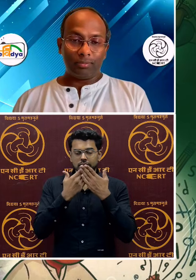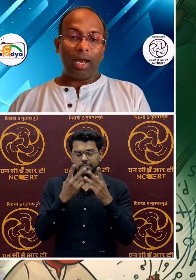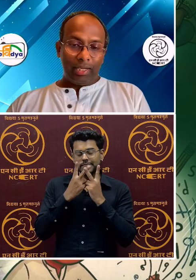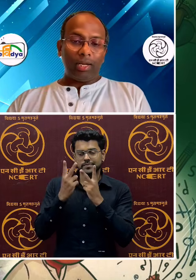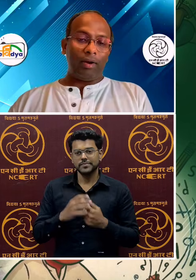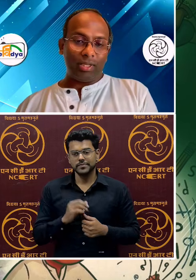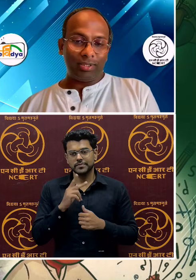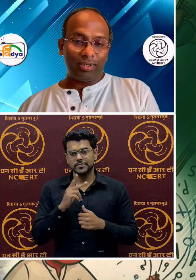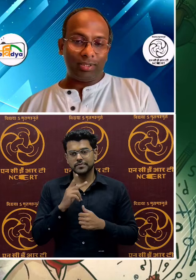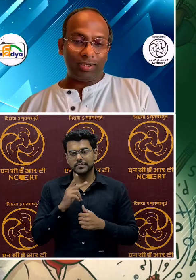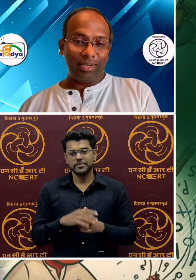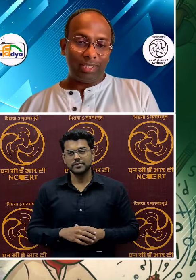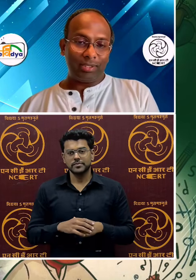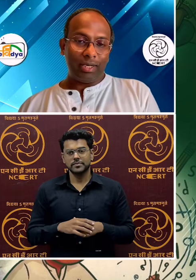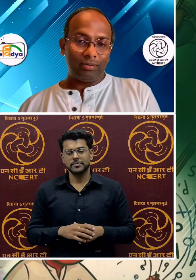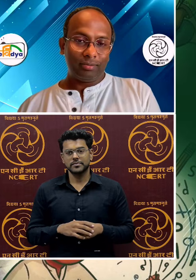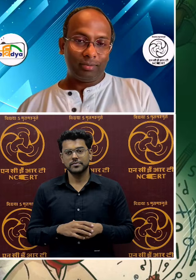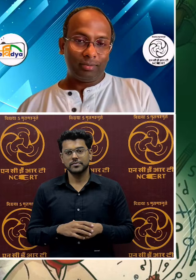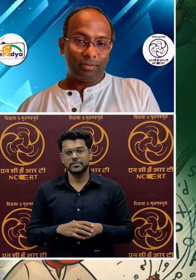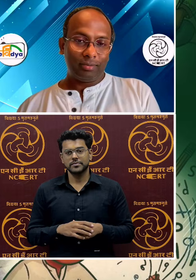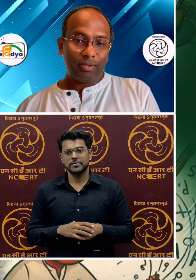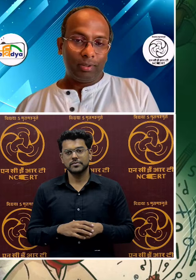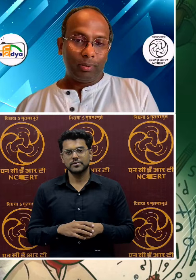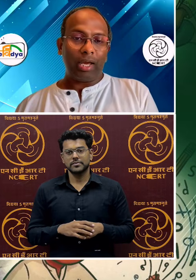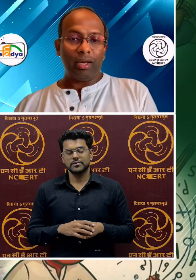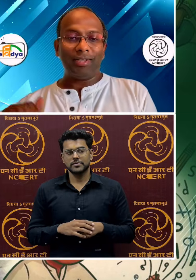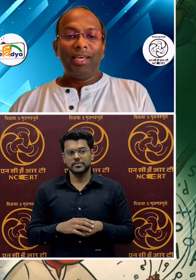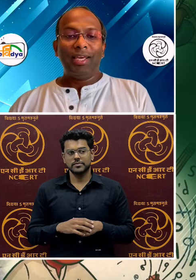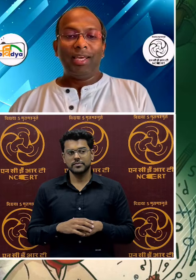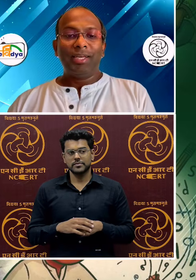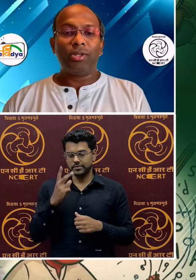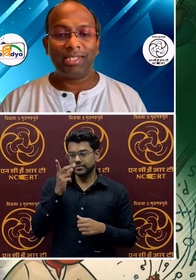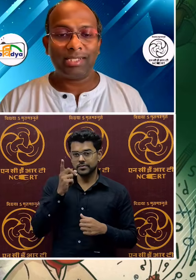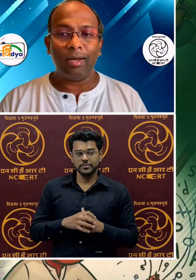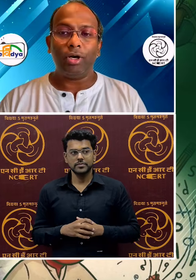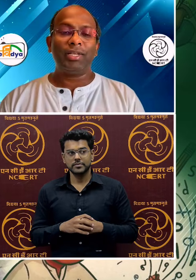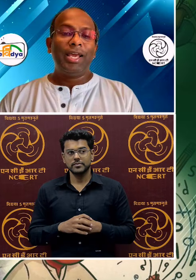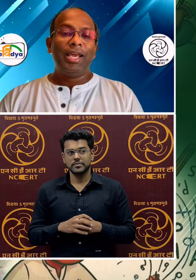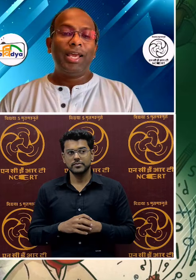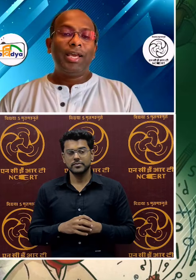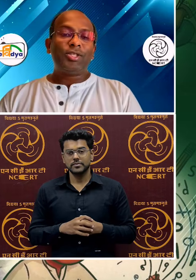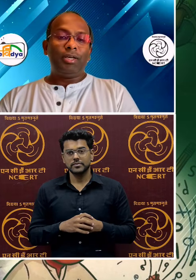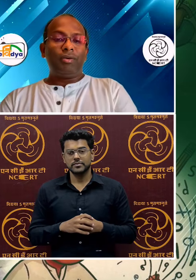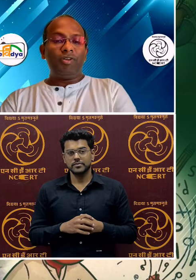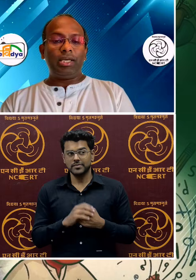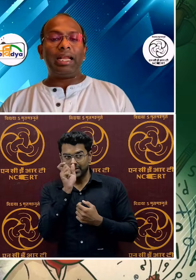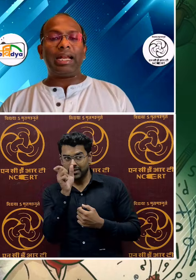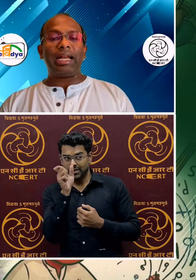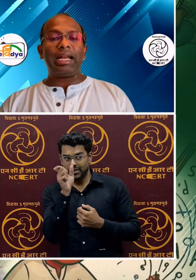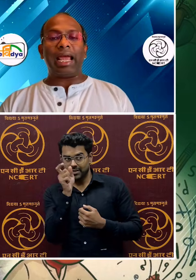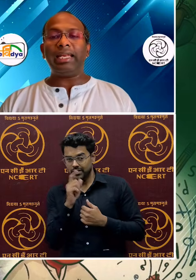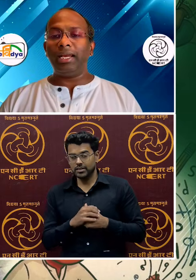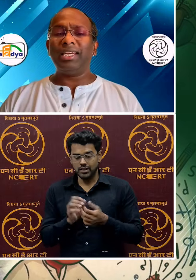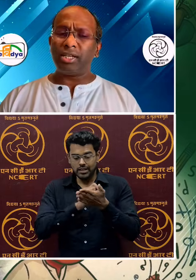right. Yes. After that, there's another slide Is this? with one. Yeah. Okay. So this is the slide I wanted. So here you